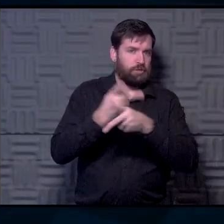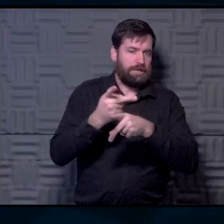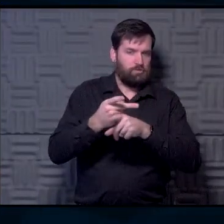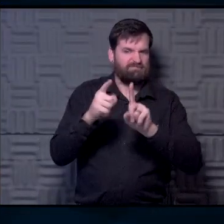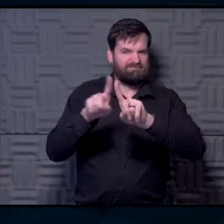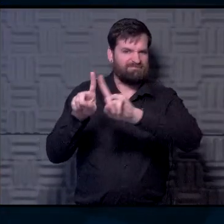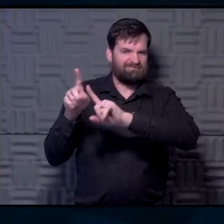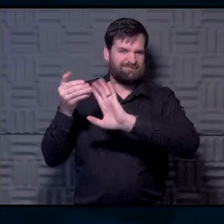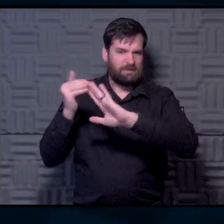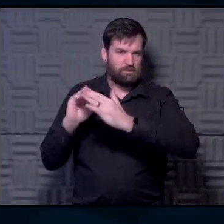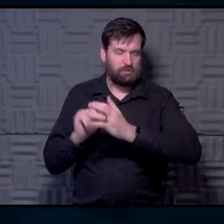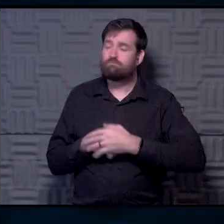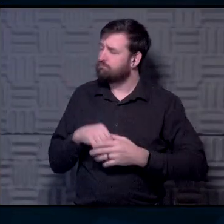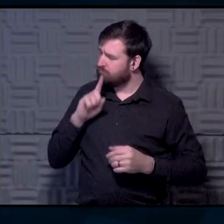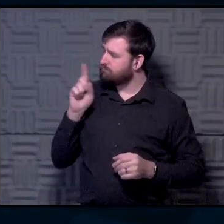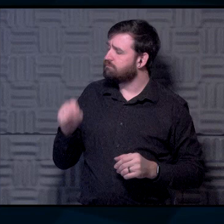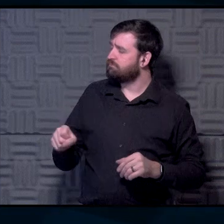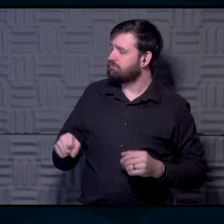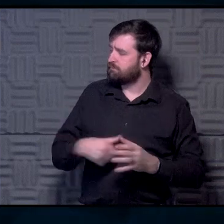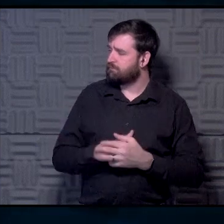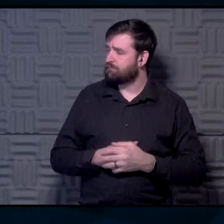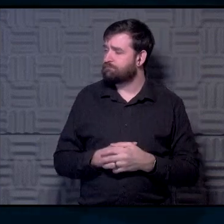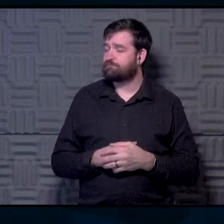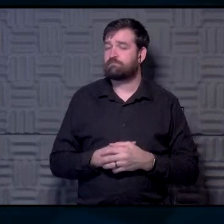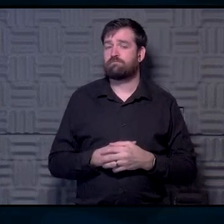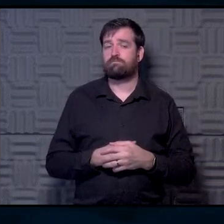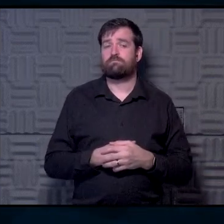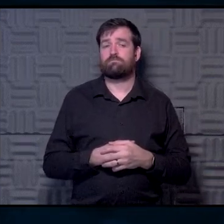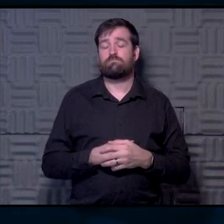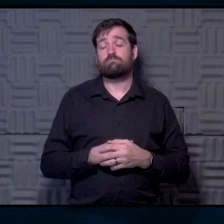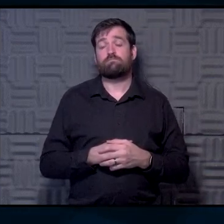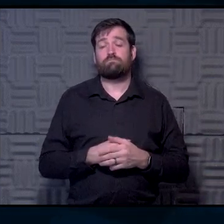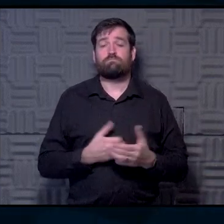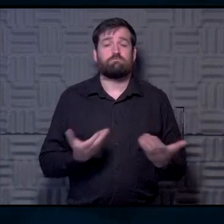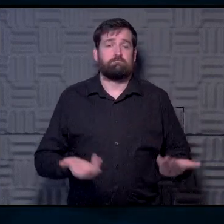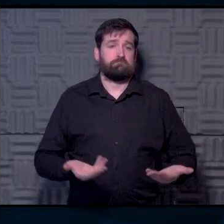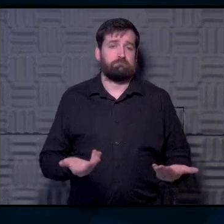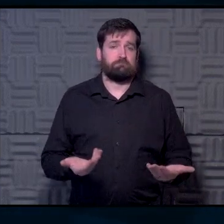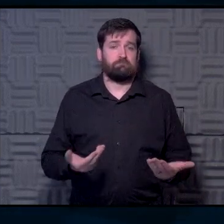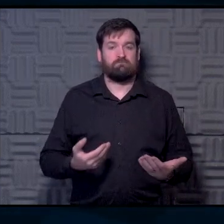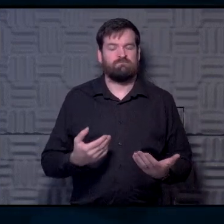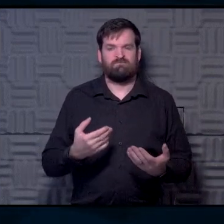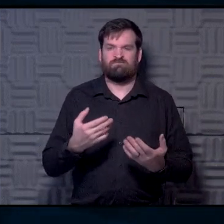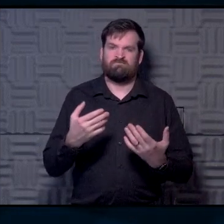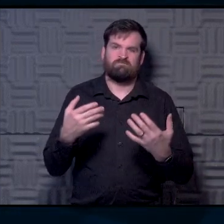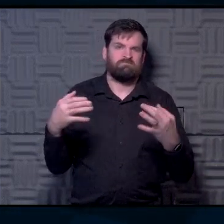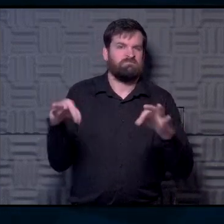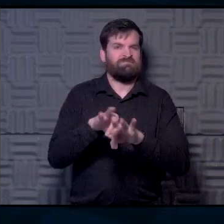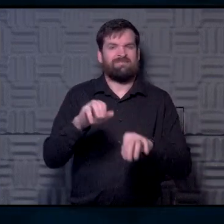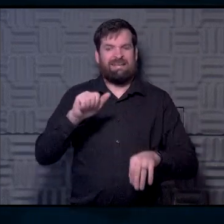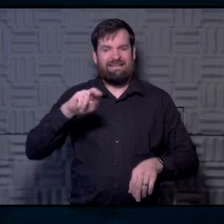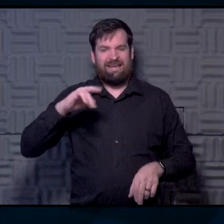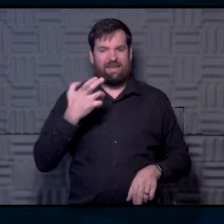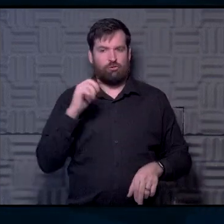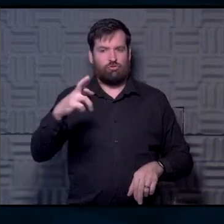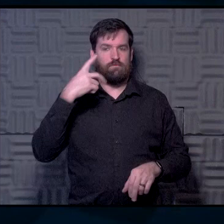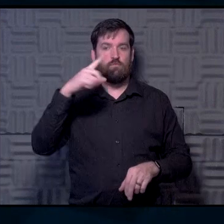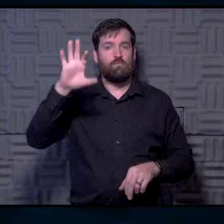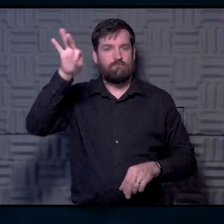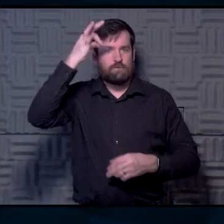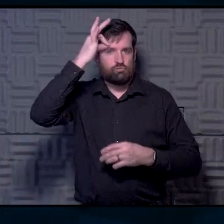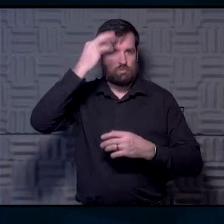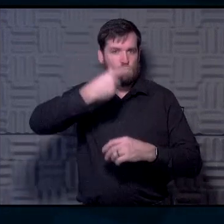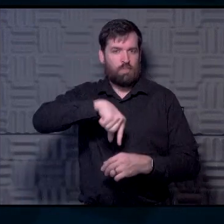communities? Absolutely. Well, Health Forward is a anchor institution for our federally qualified